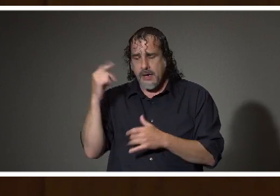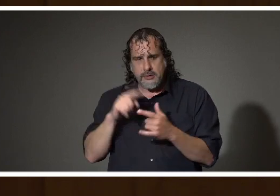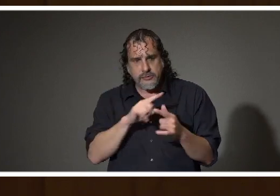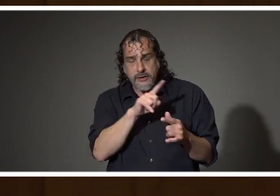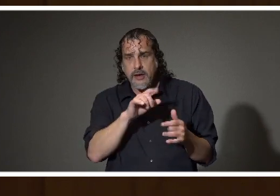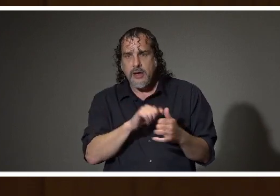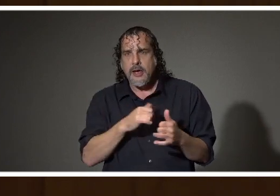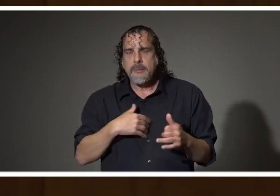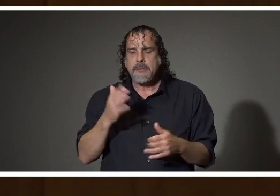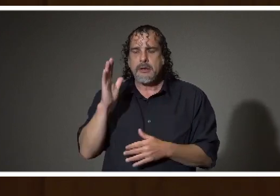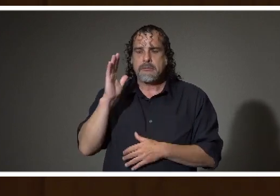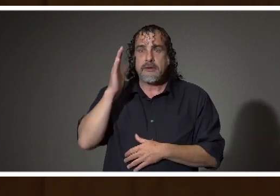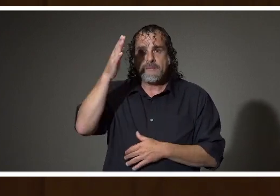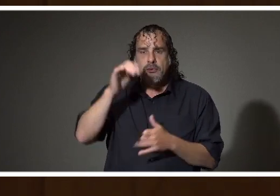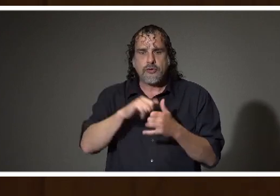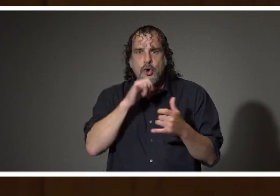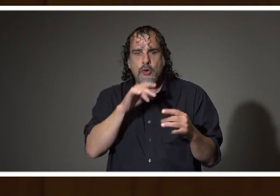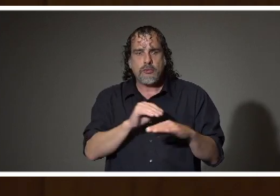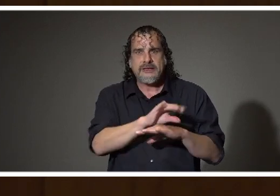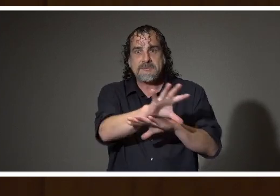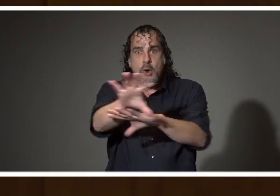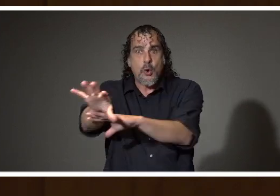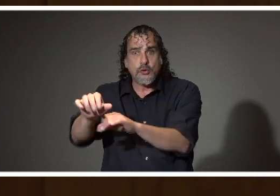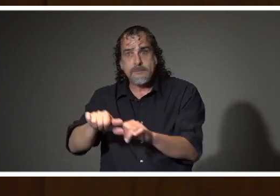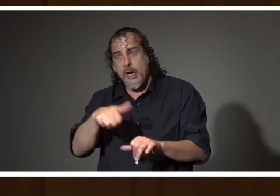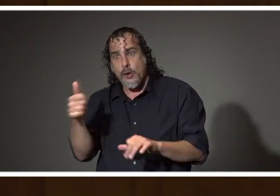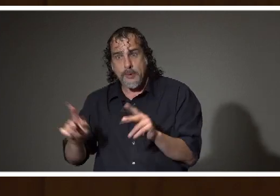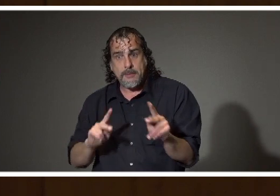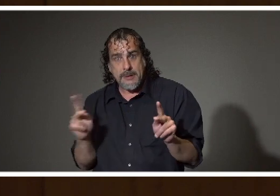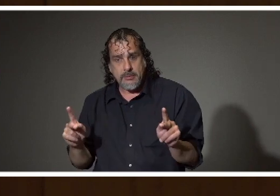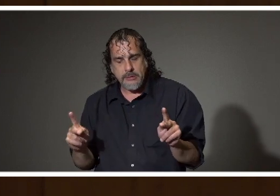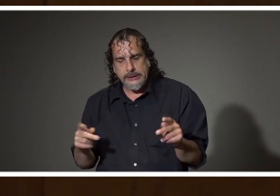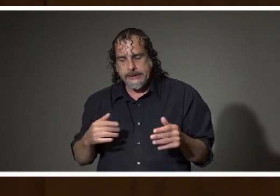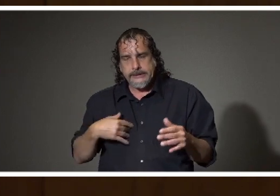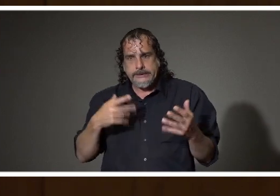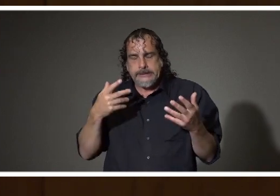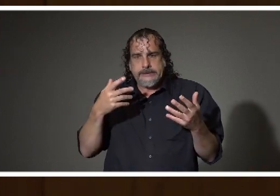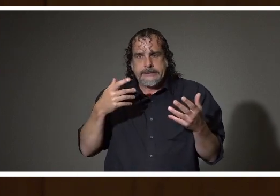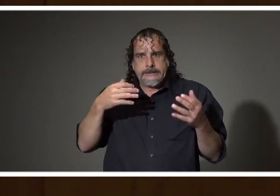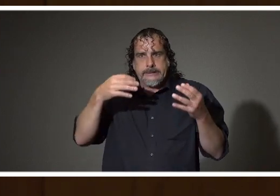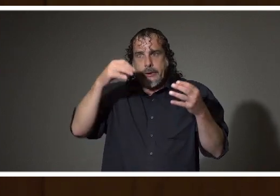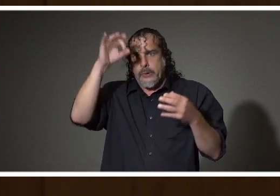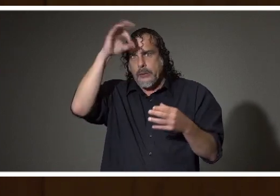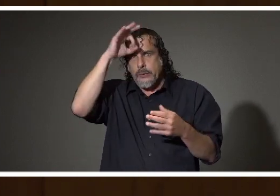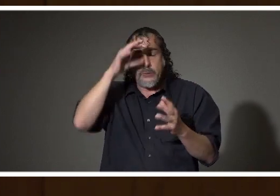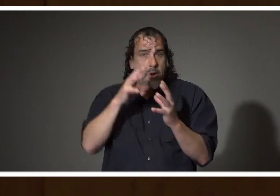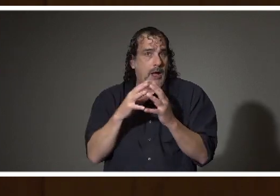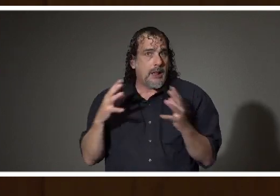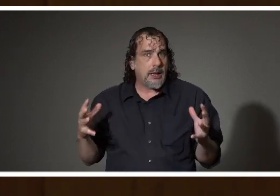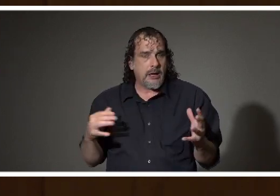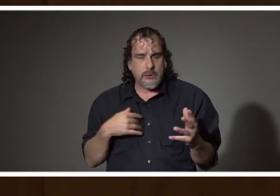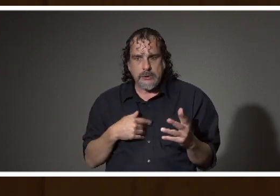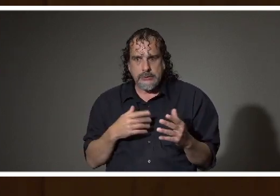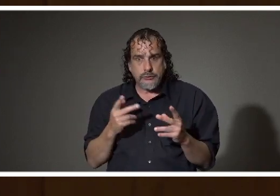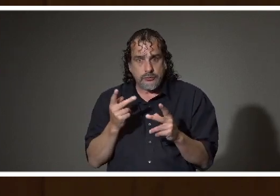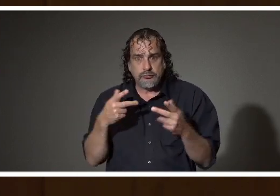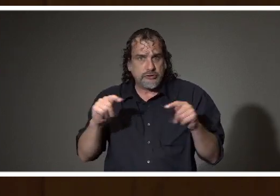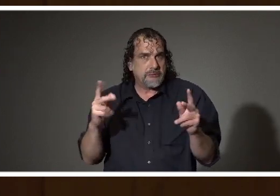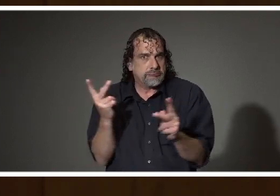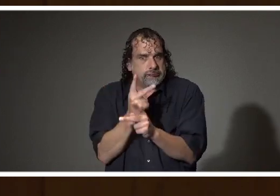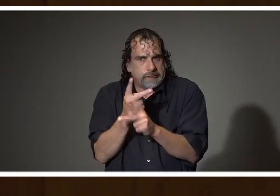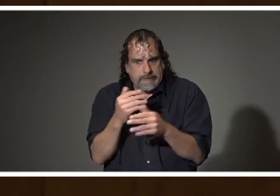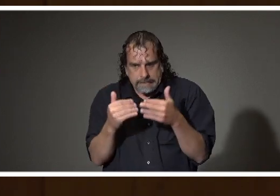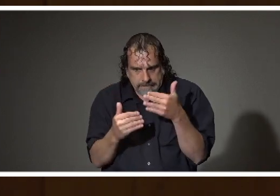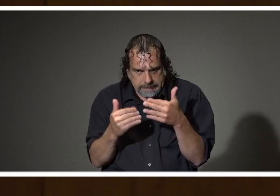work who might have been exposed. It's still an unknown. We're working closely to try to figure that out. I will say,